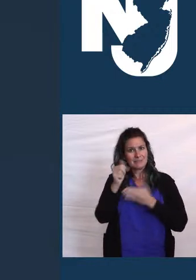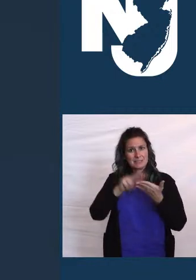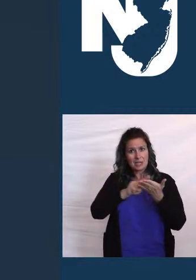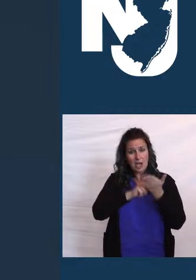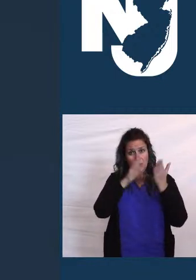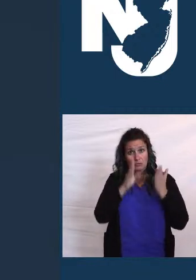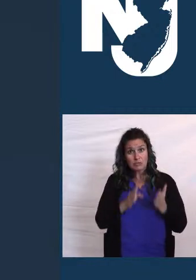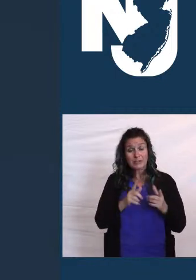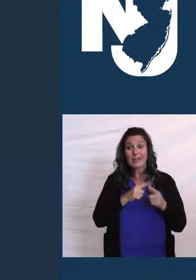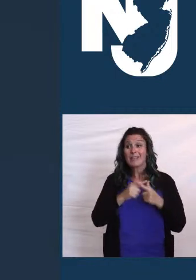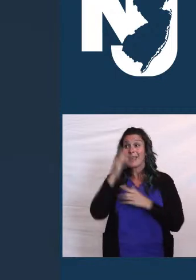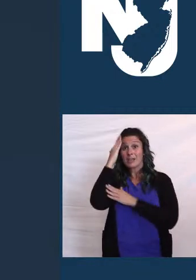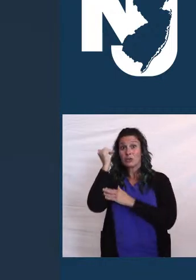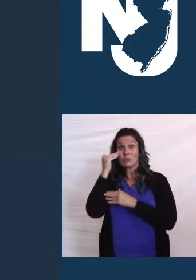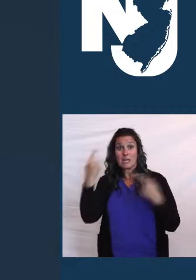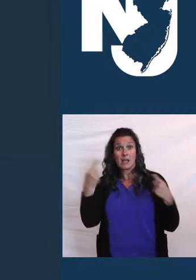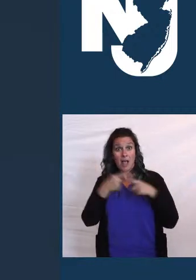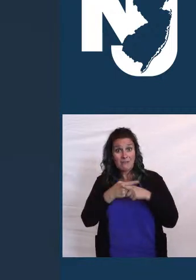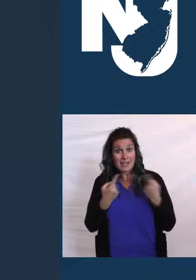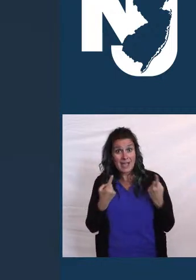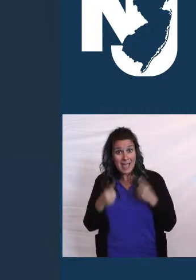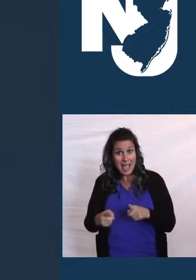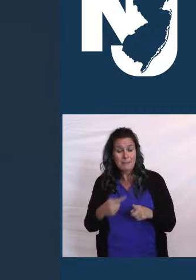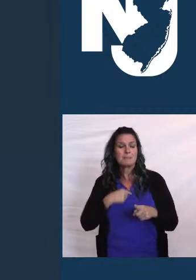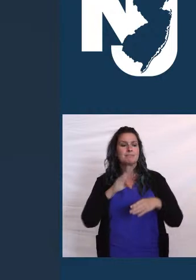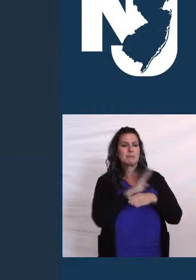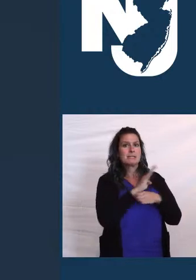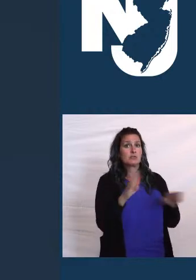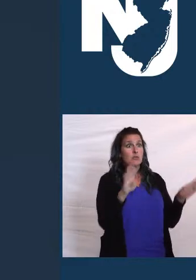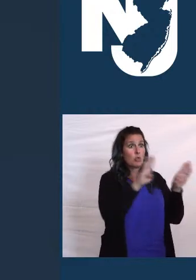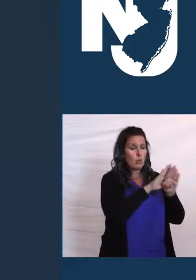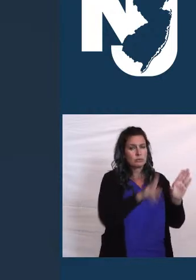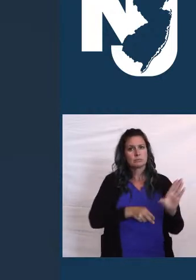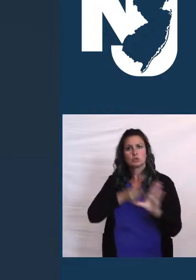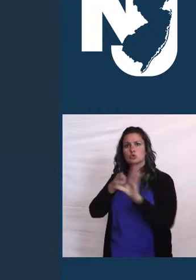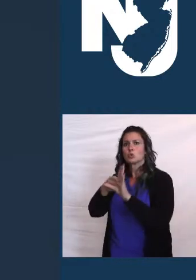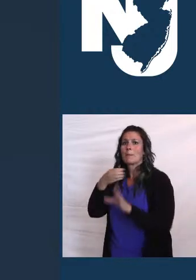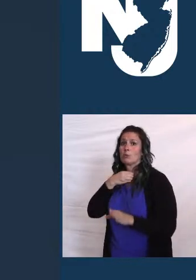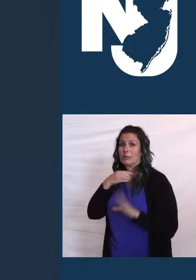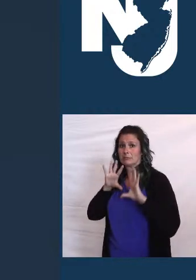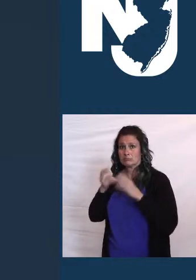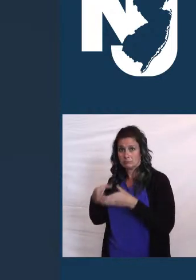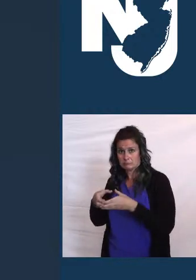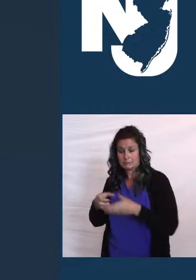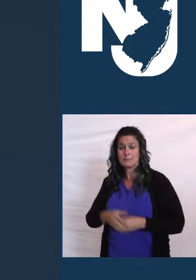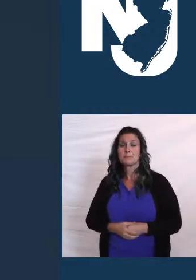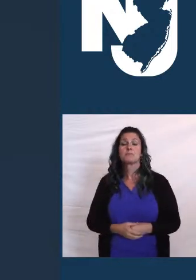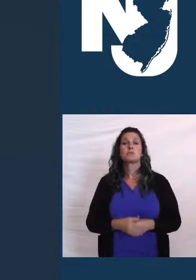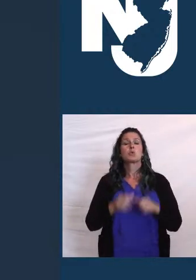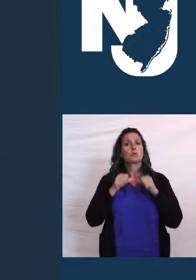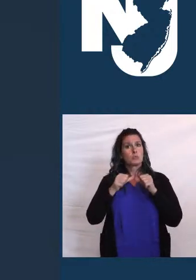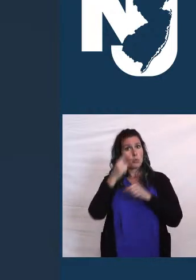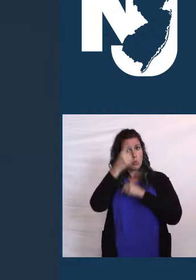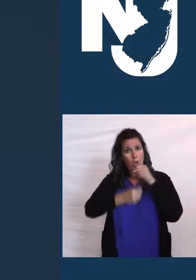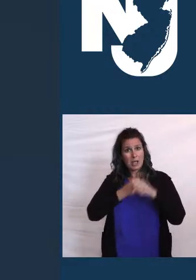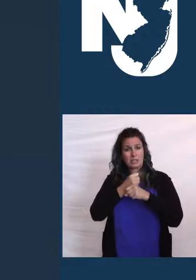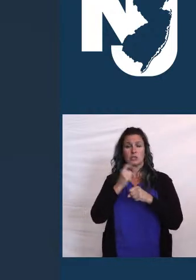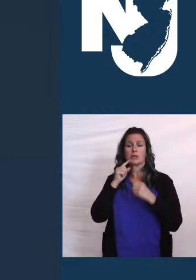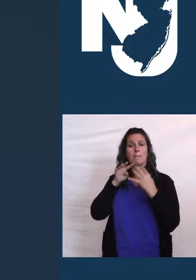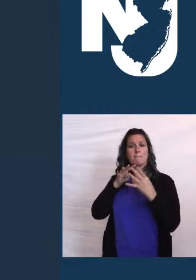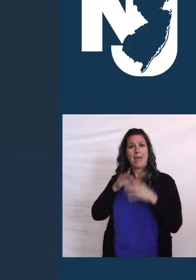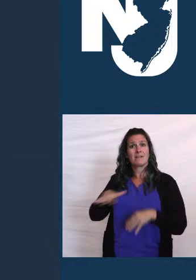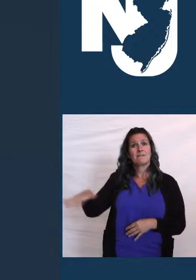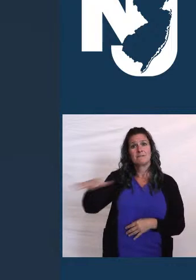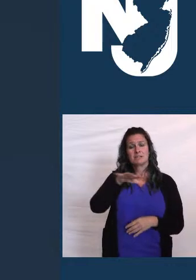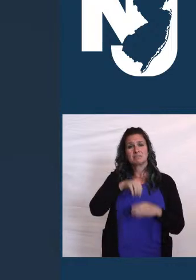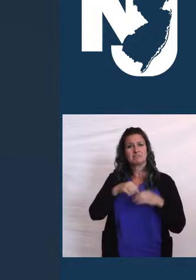and John closed his business to enlist in the United States Marine Corps. He served a year on the battlefields as a member